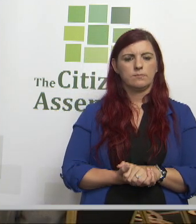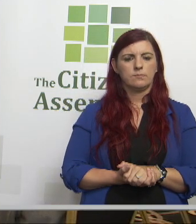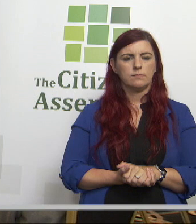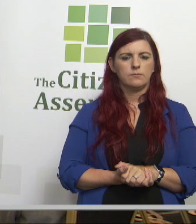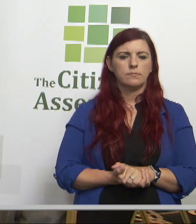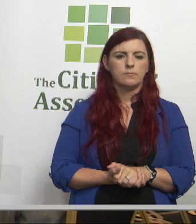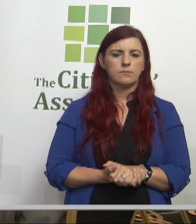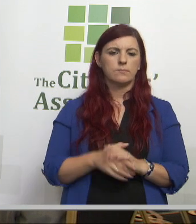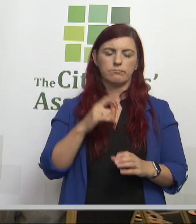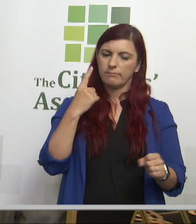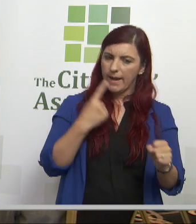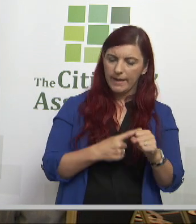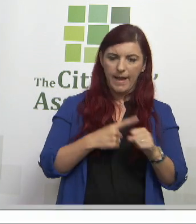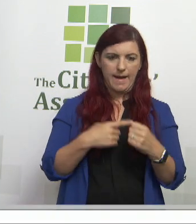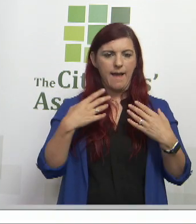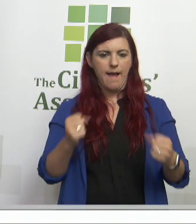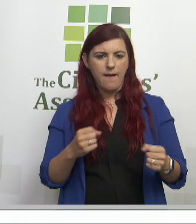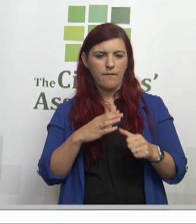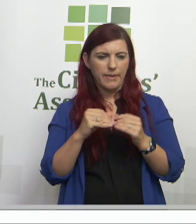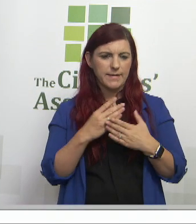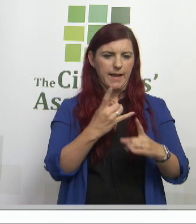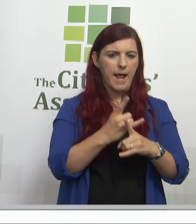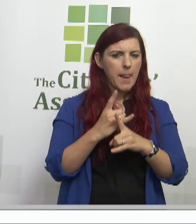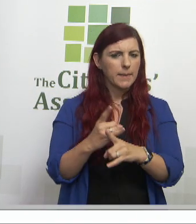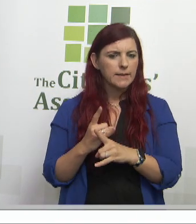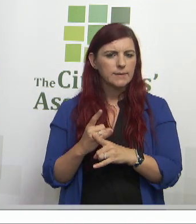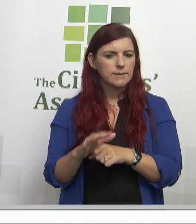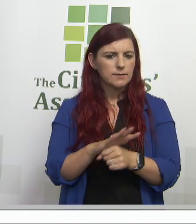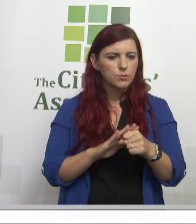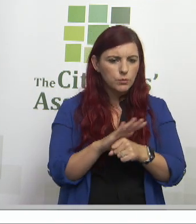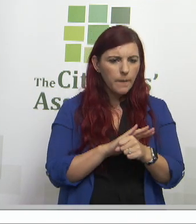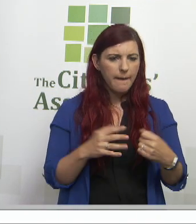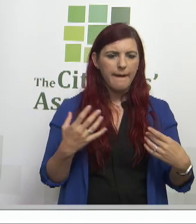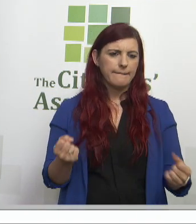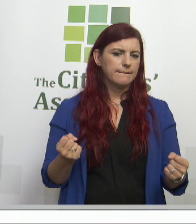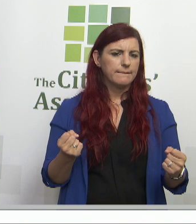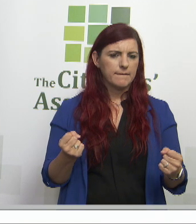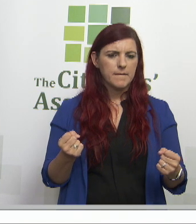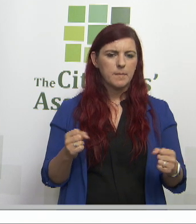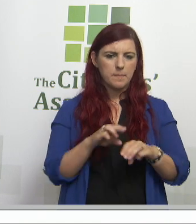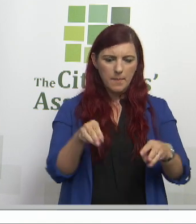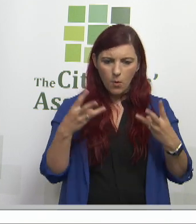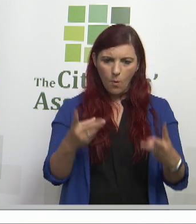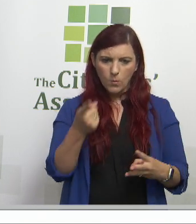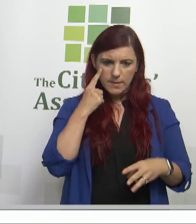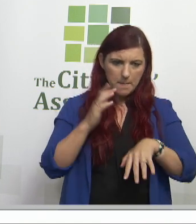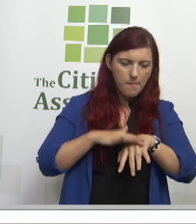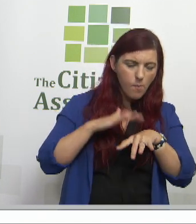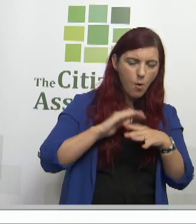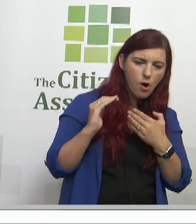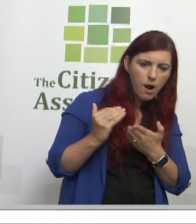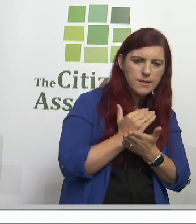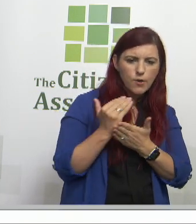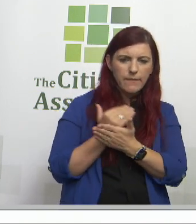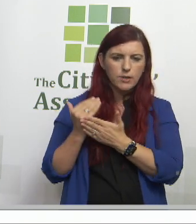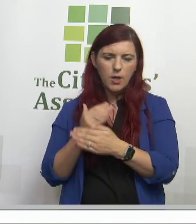But again, there are helpers. There are people who really want to see more conservation,